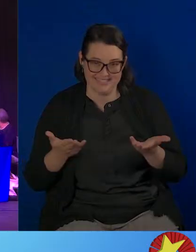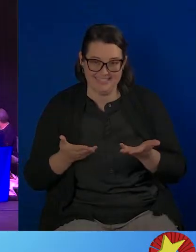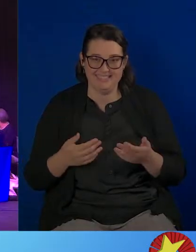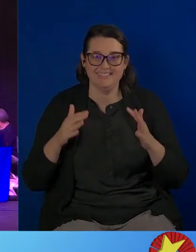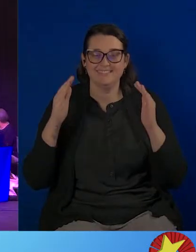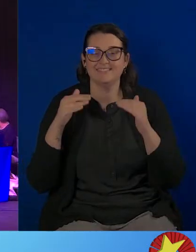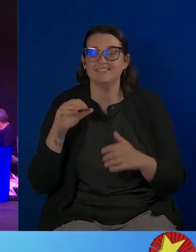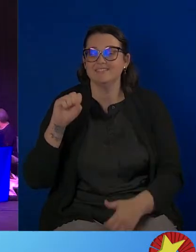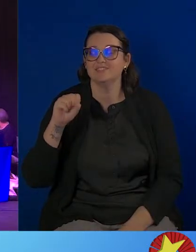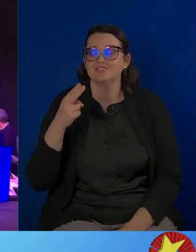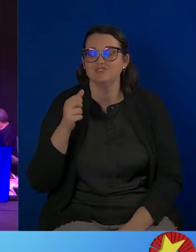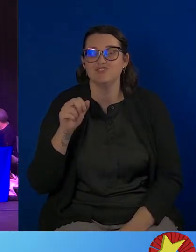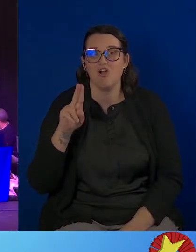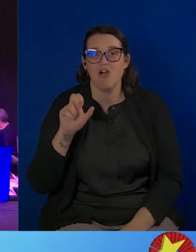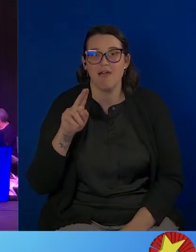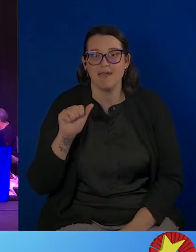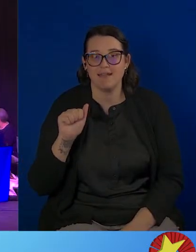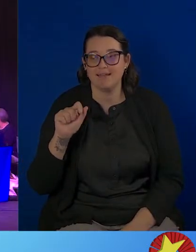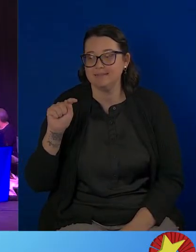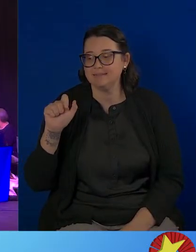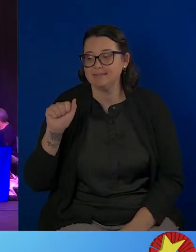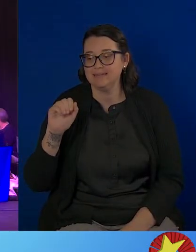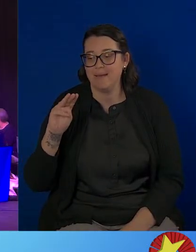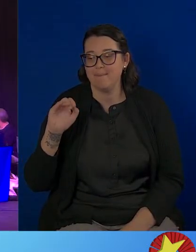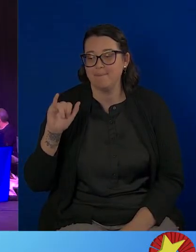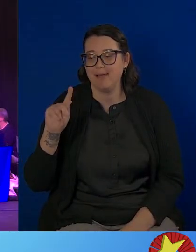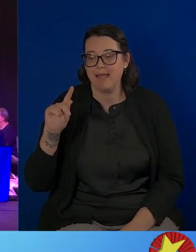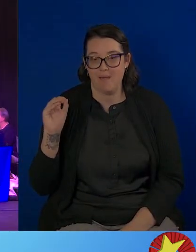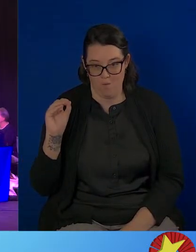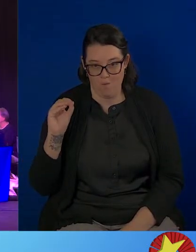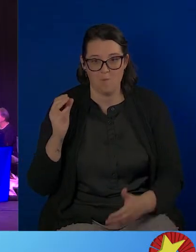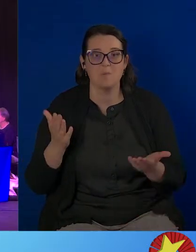Shauna Tamaiko. Present.